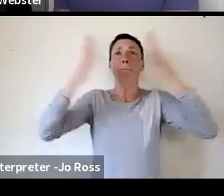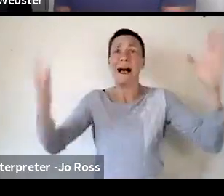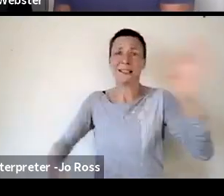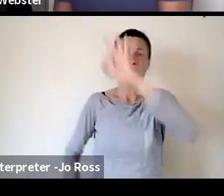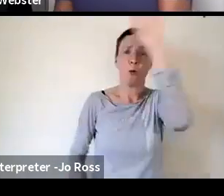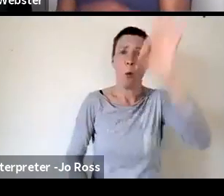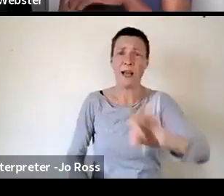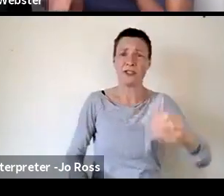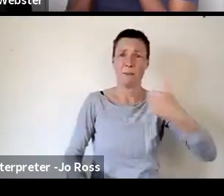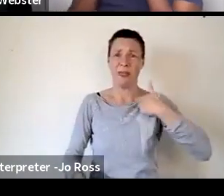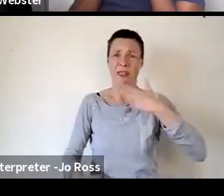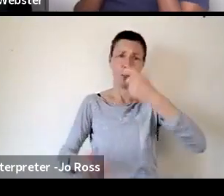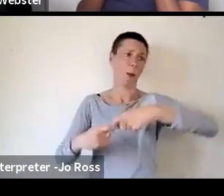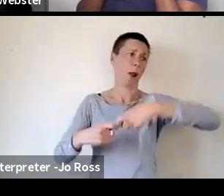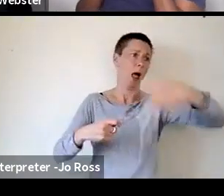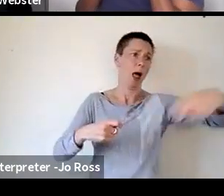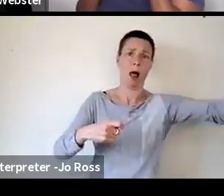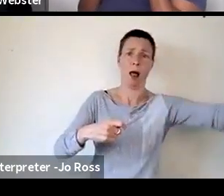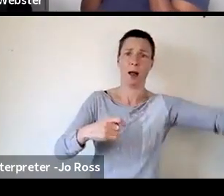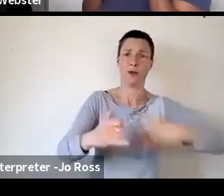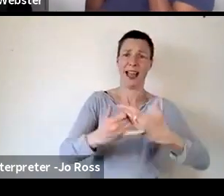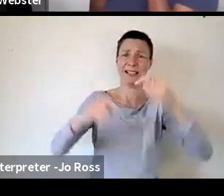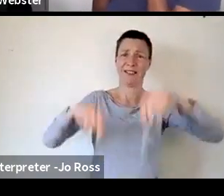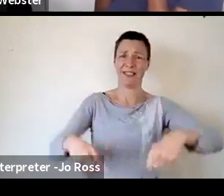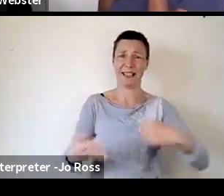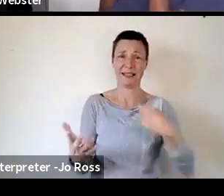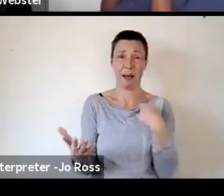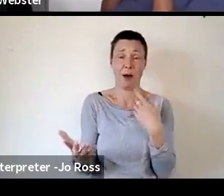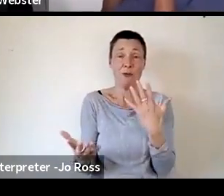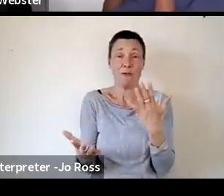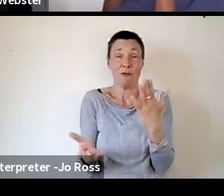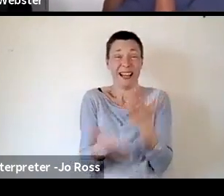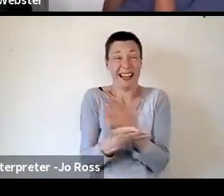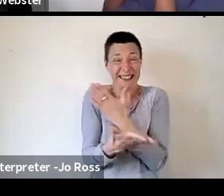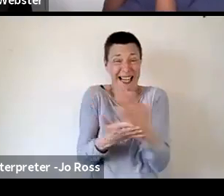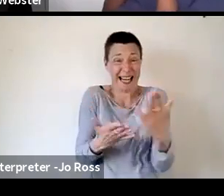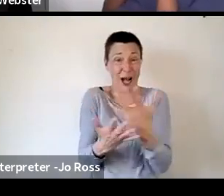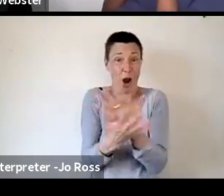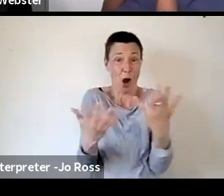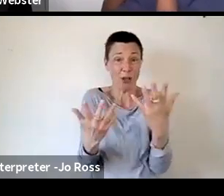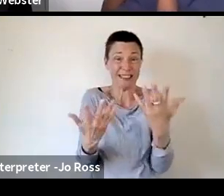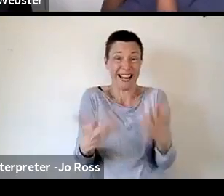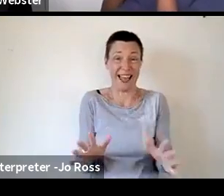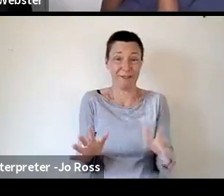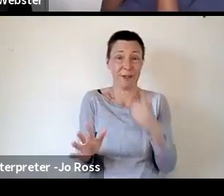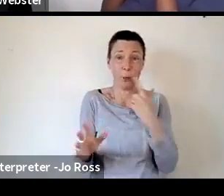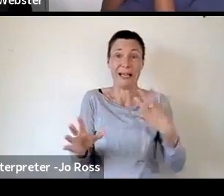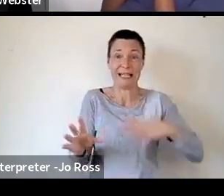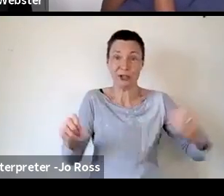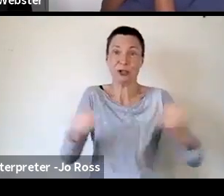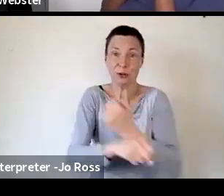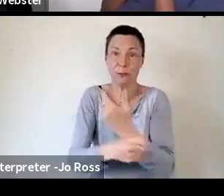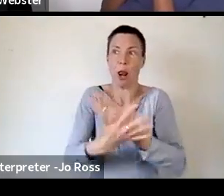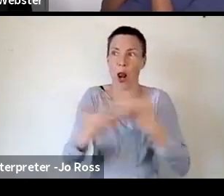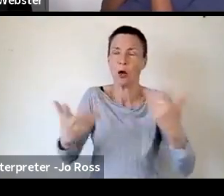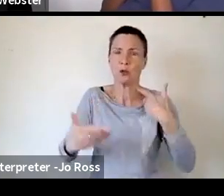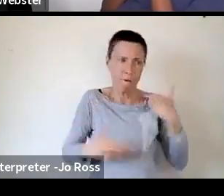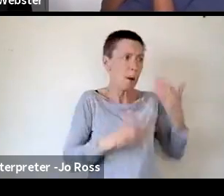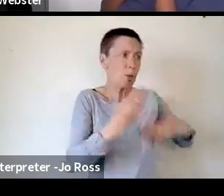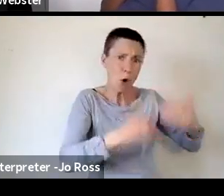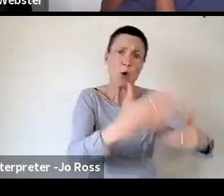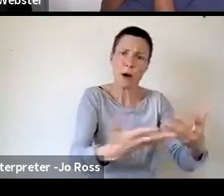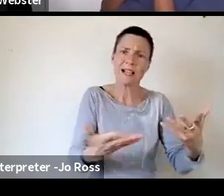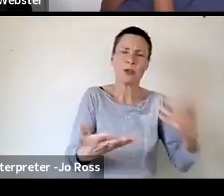give us another 20 minutes added onto the end of this. Like, there's clearly still a lot left to do, but lots of progress that's made,